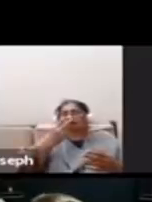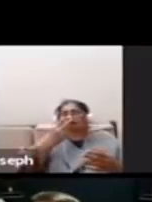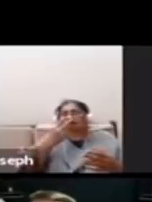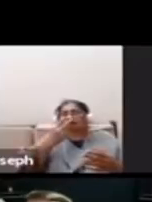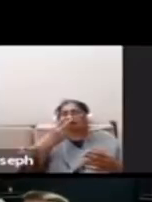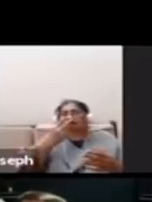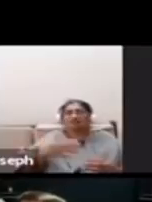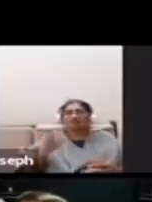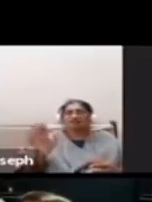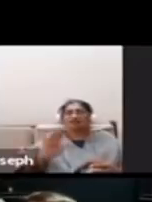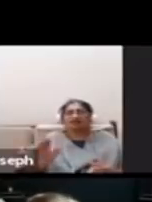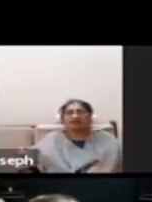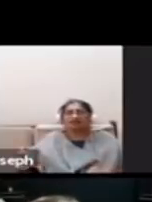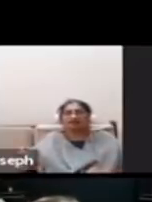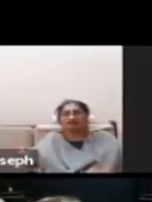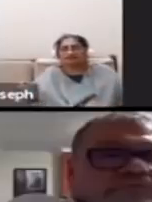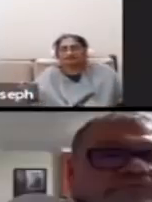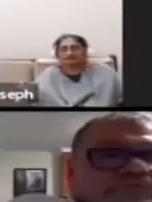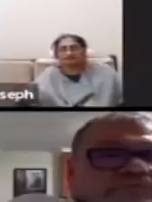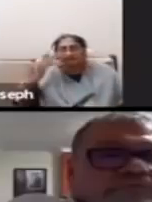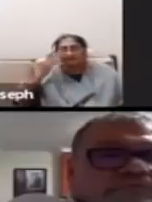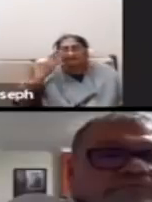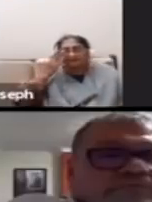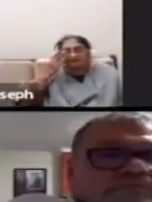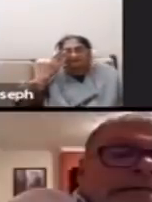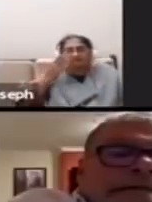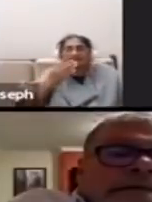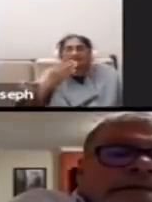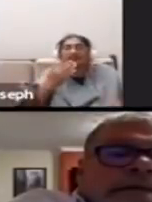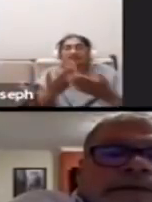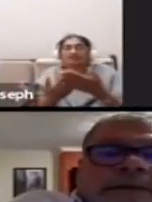in. Thank you all so much.